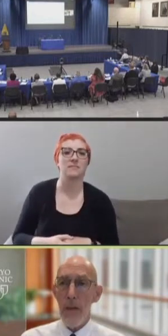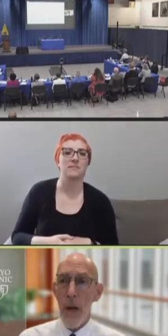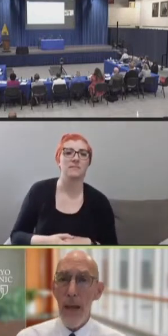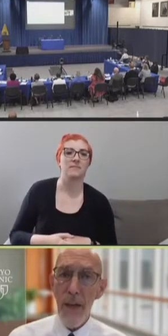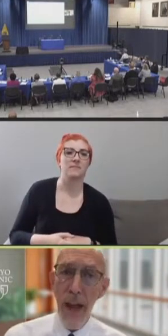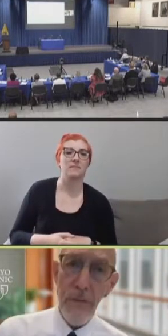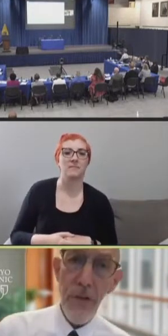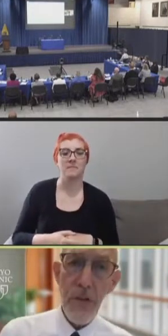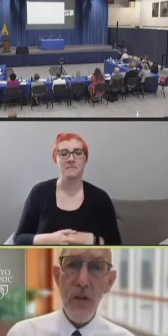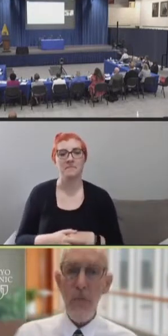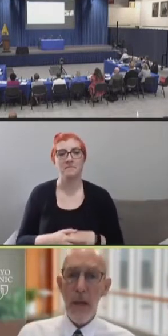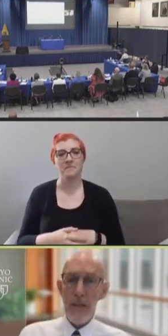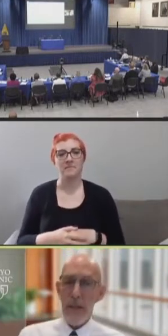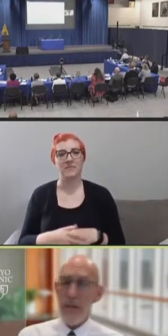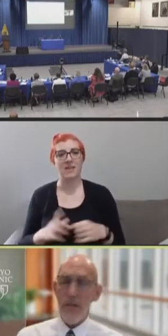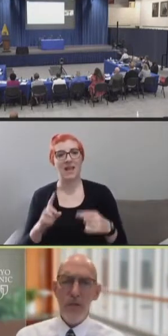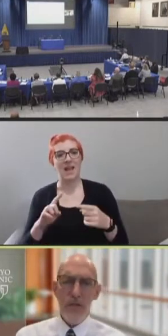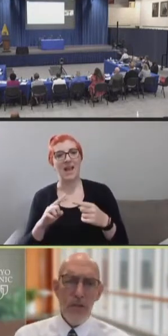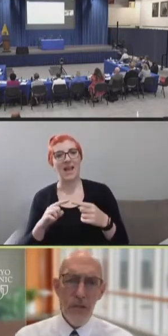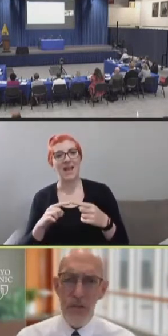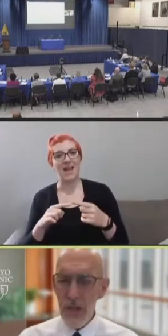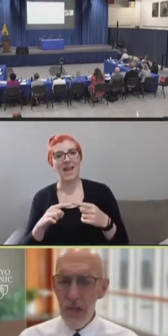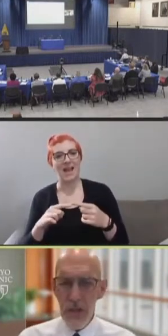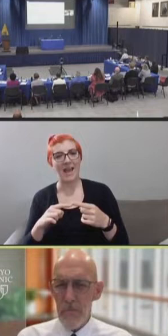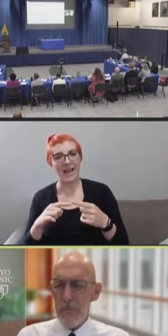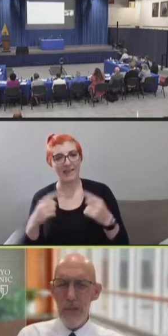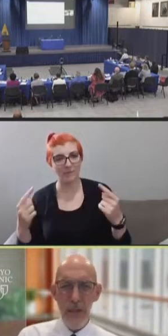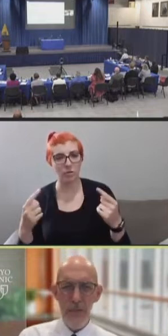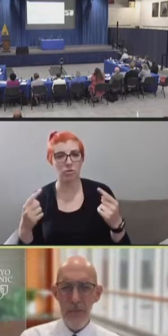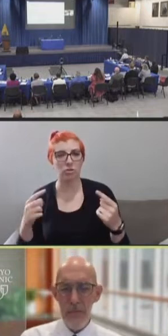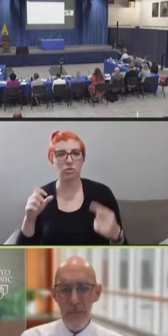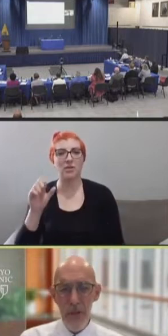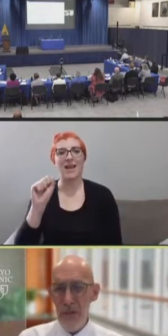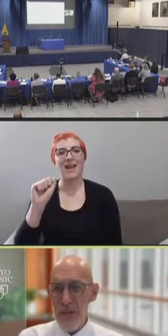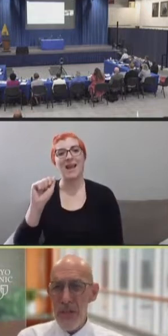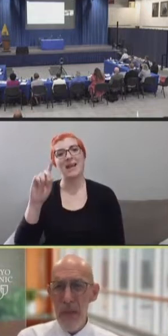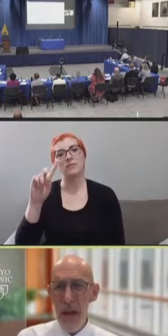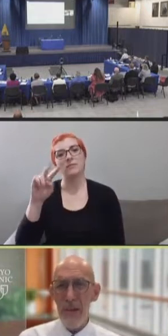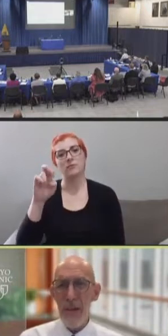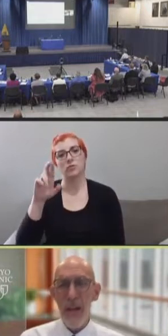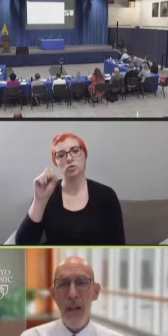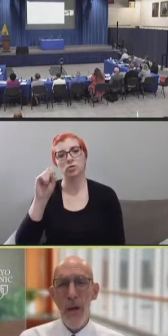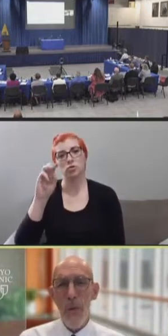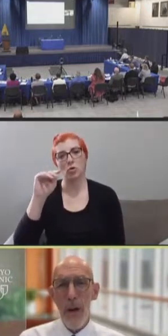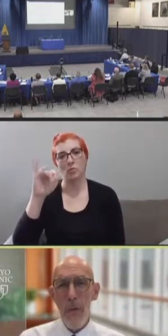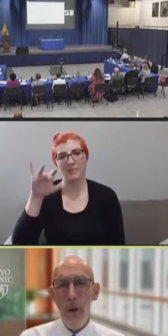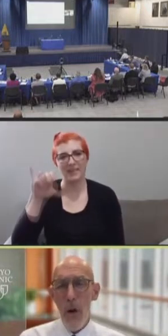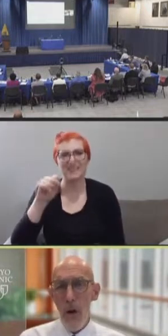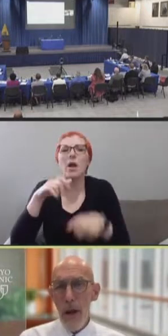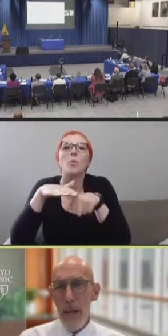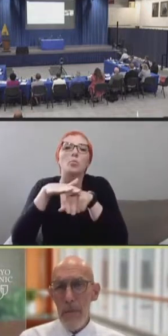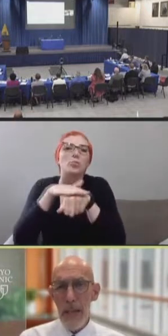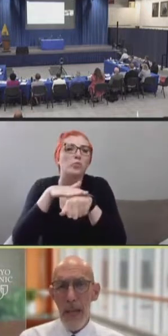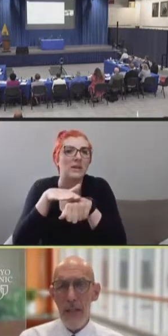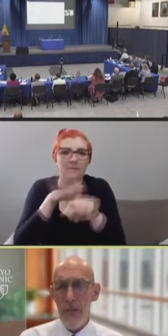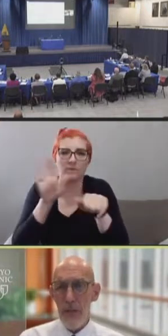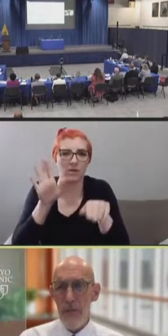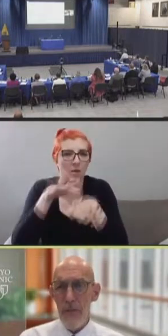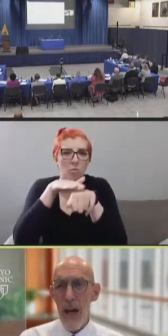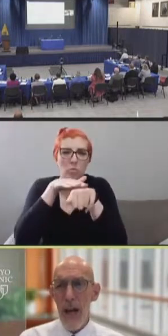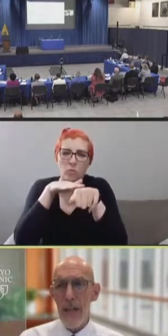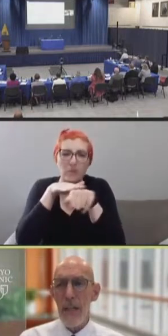In the way of adversomics, and this is just the briefest smattering, where we're already beginning